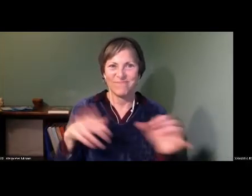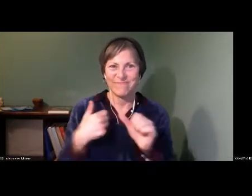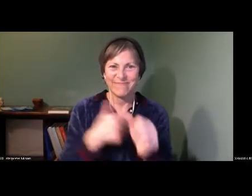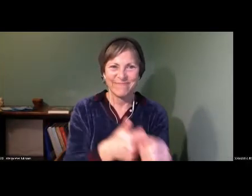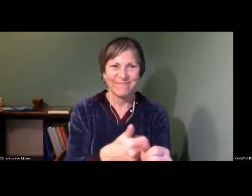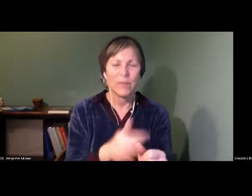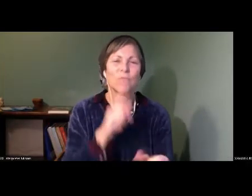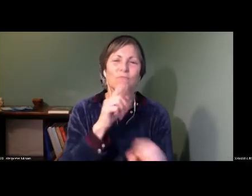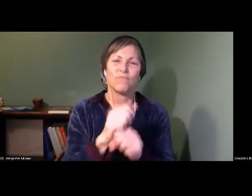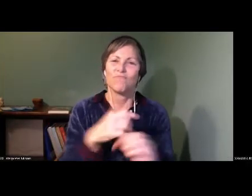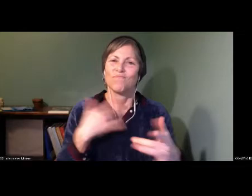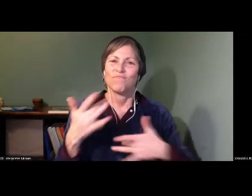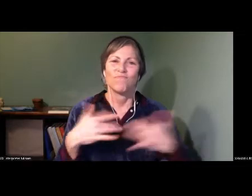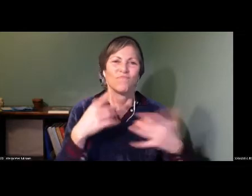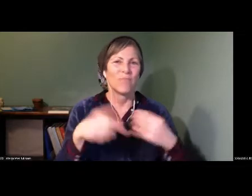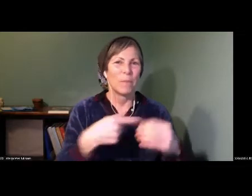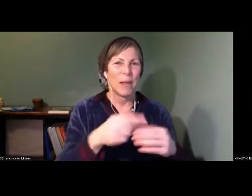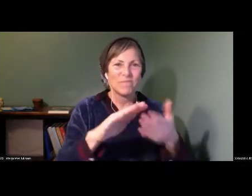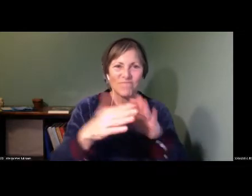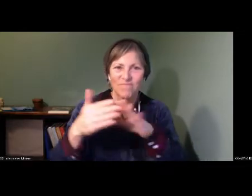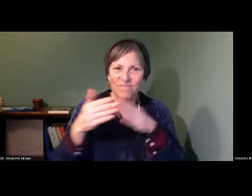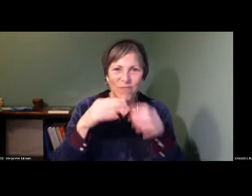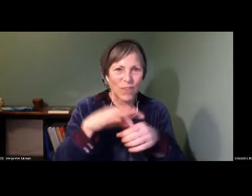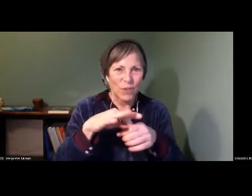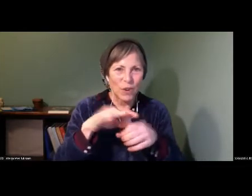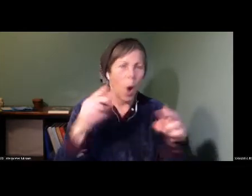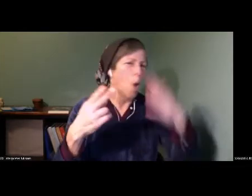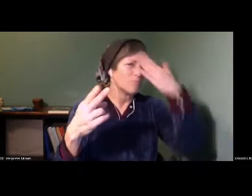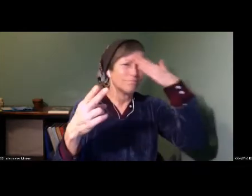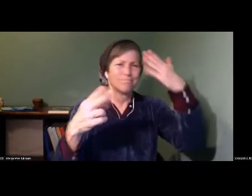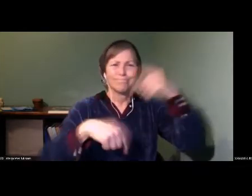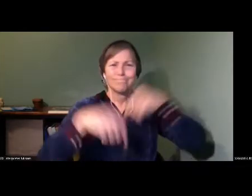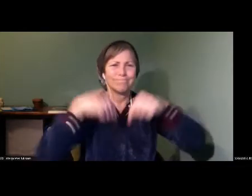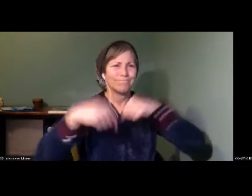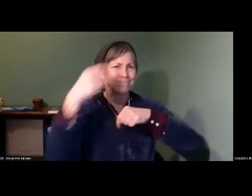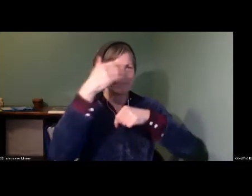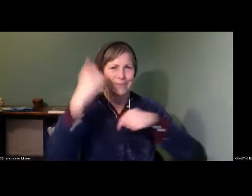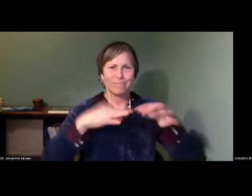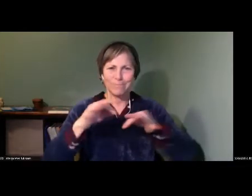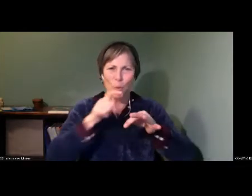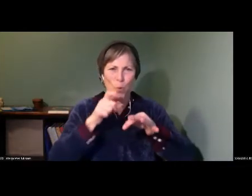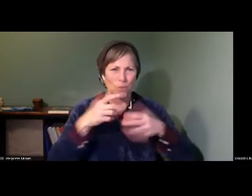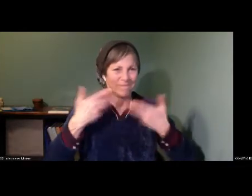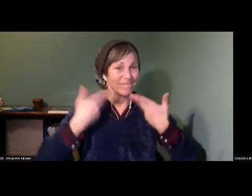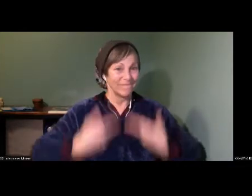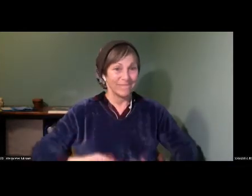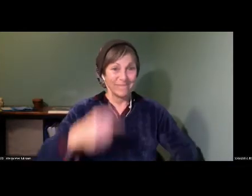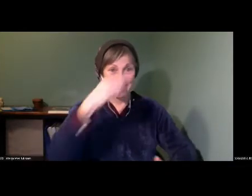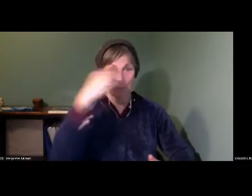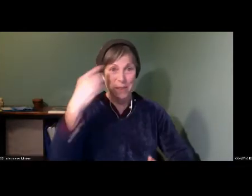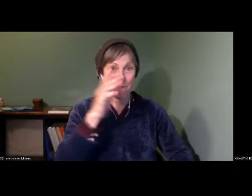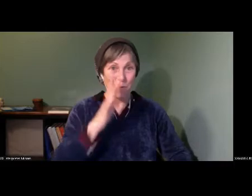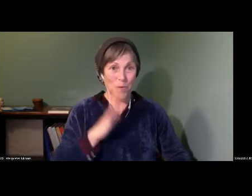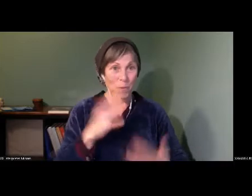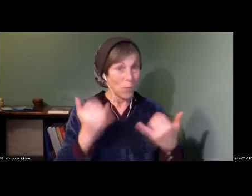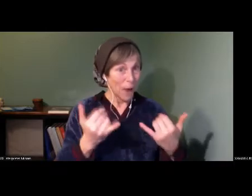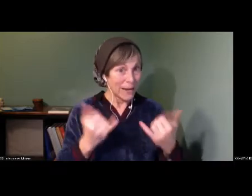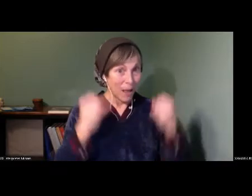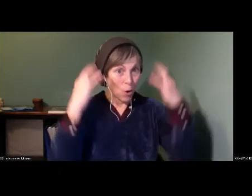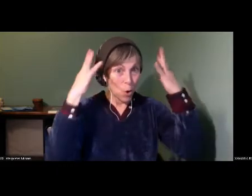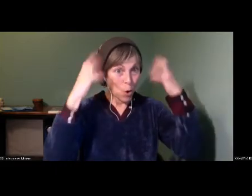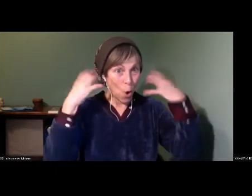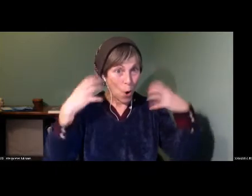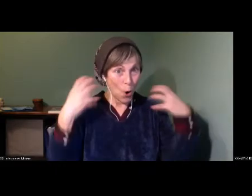about municipal voting. Oh let me give my description. I am a black woman right now. I have curly hair